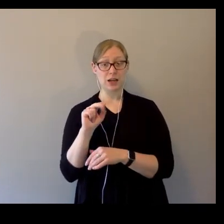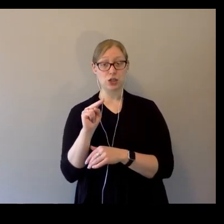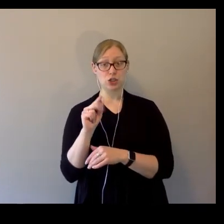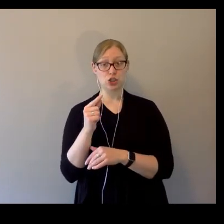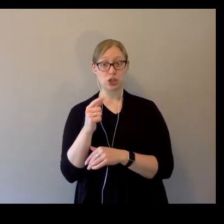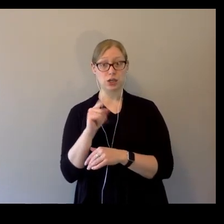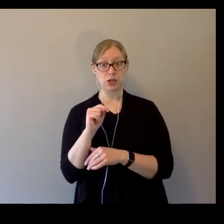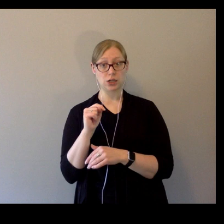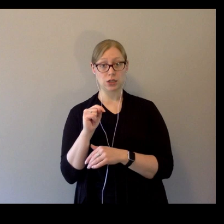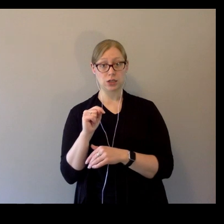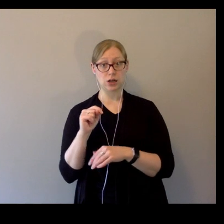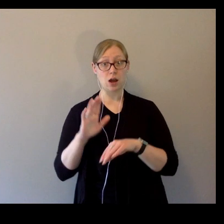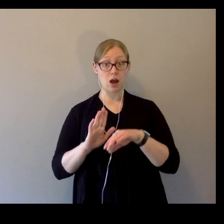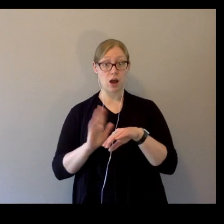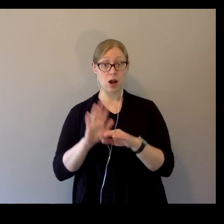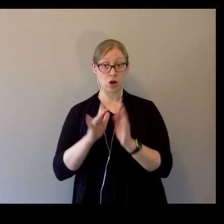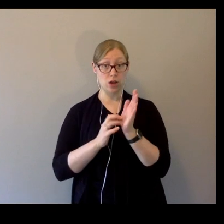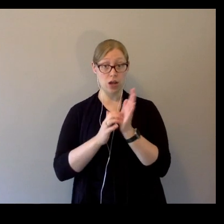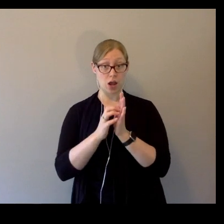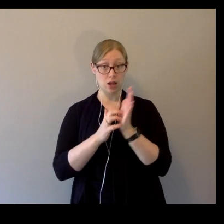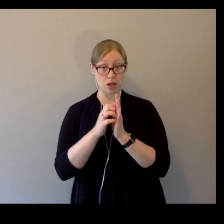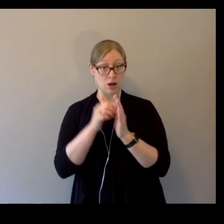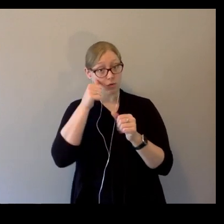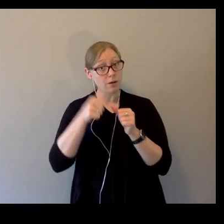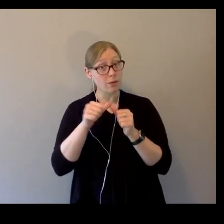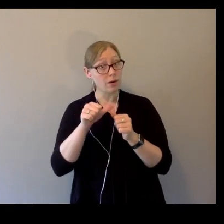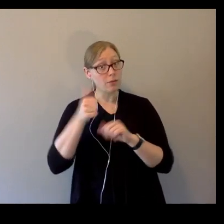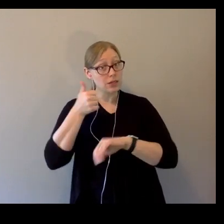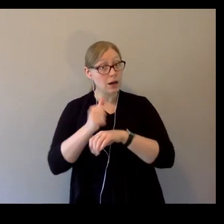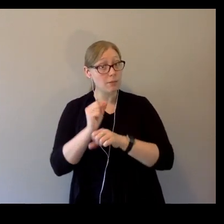on your calculator, remember you set your mode to degrees,